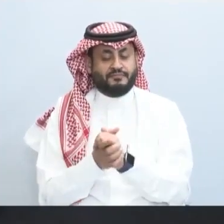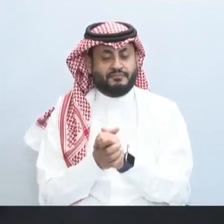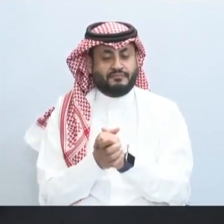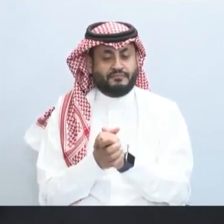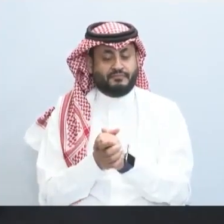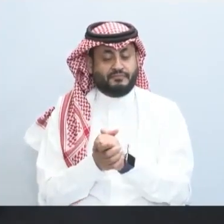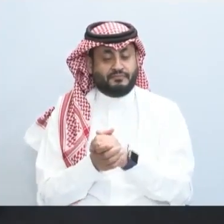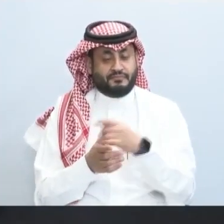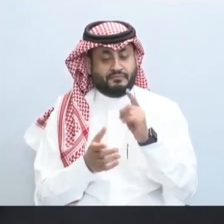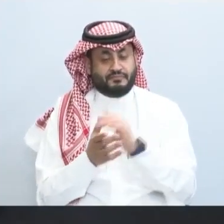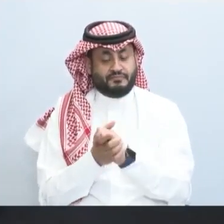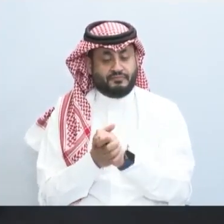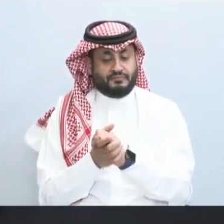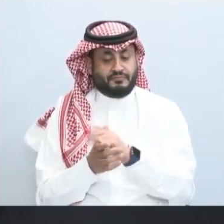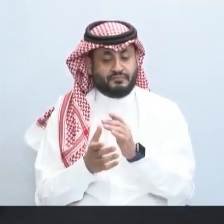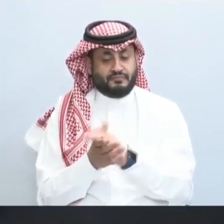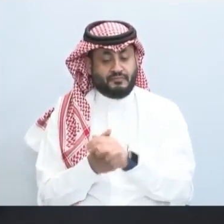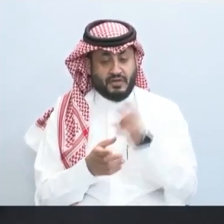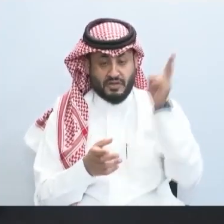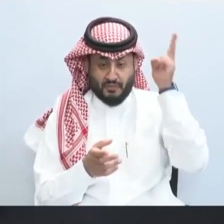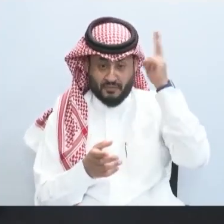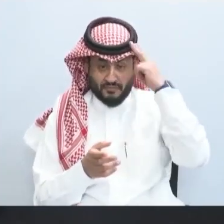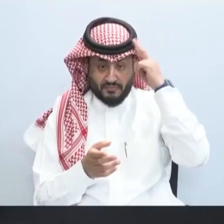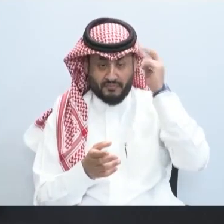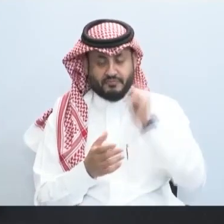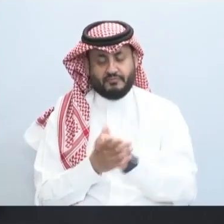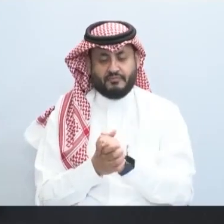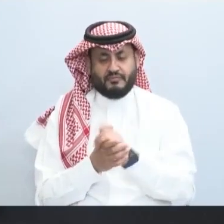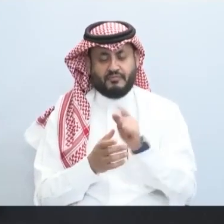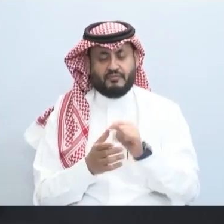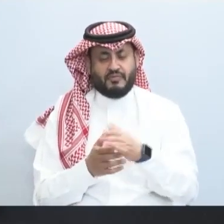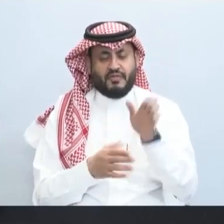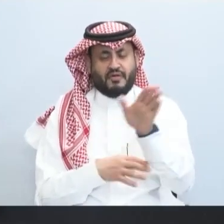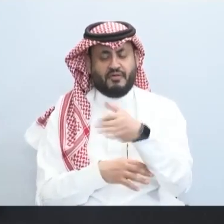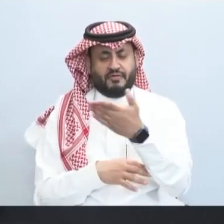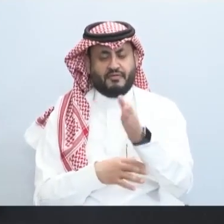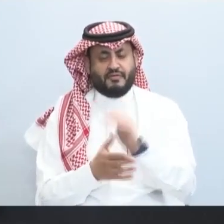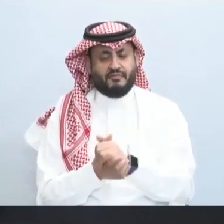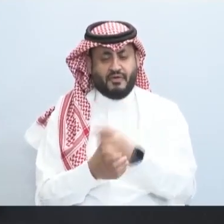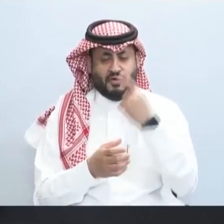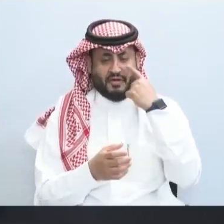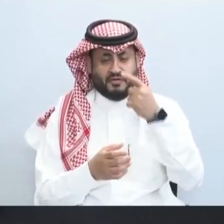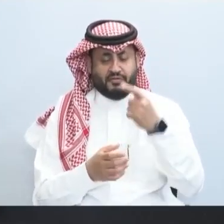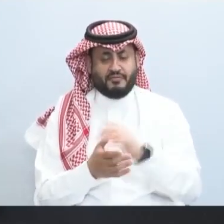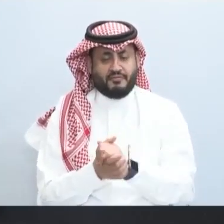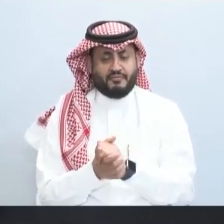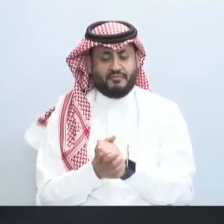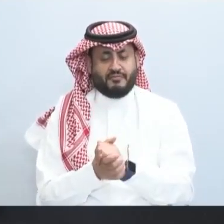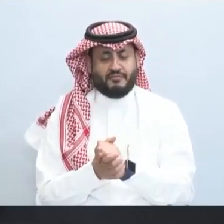It is, of course, it will be about Saudi Arabia, our flag, and also our vision,